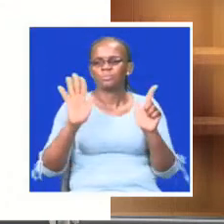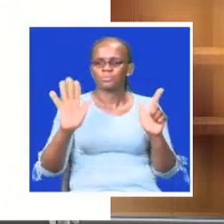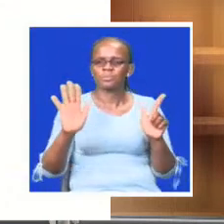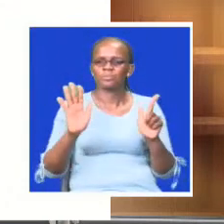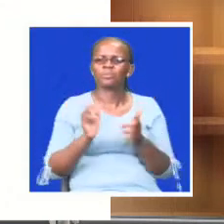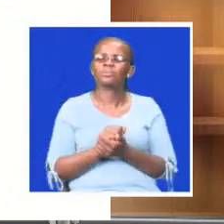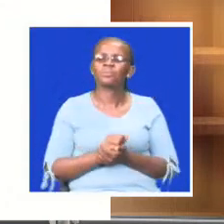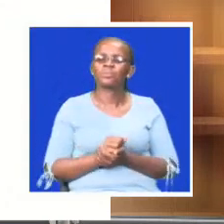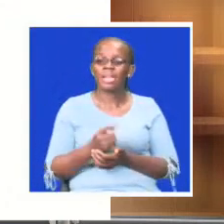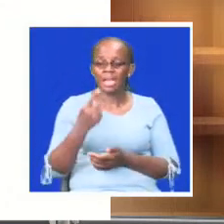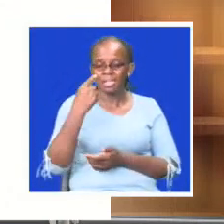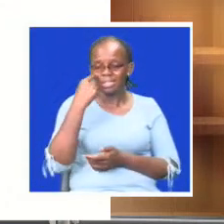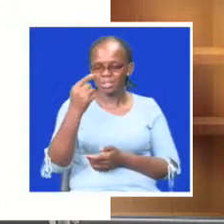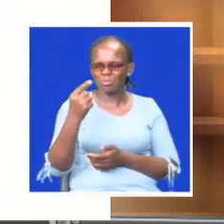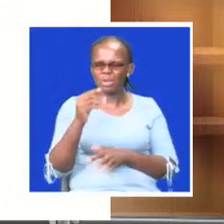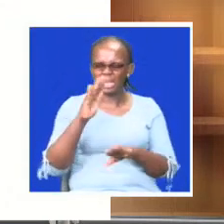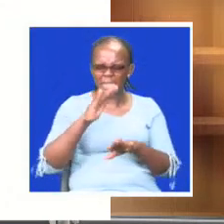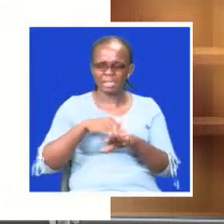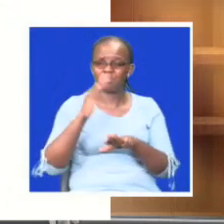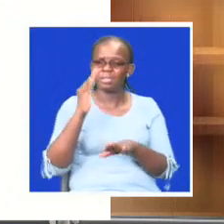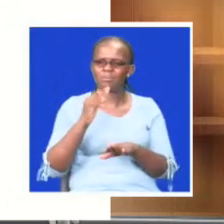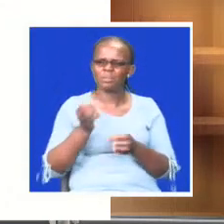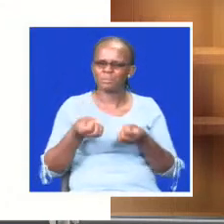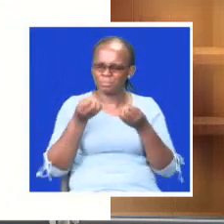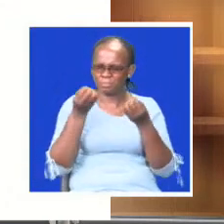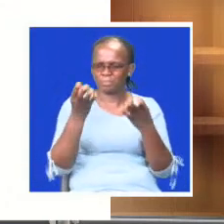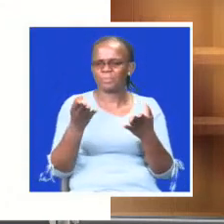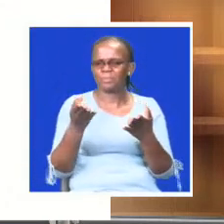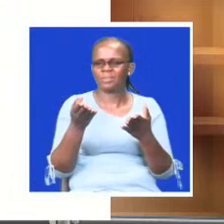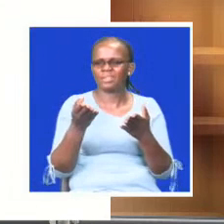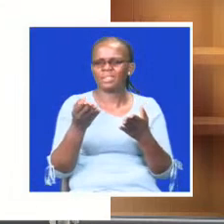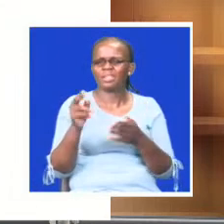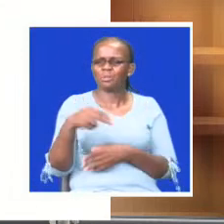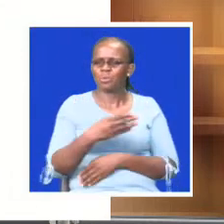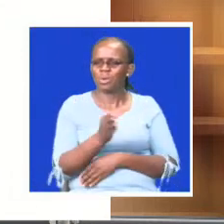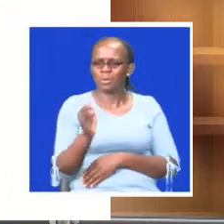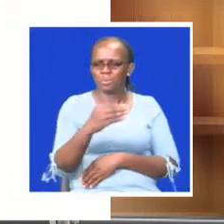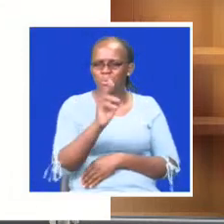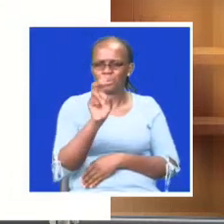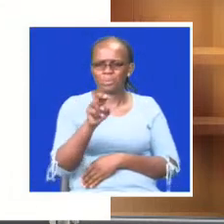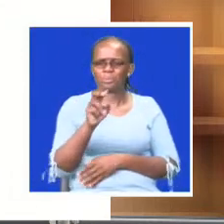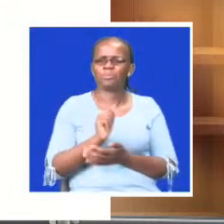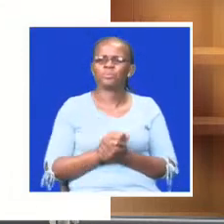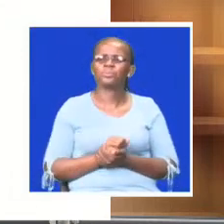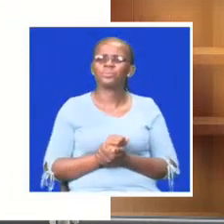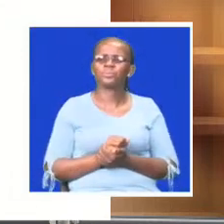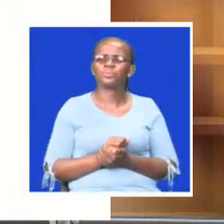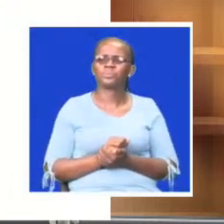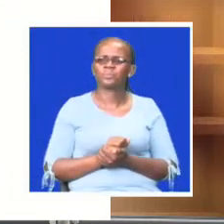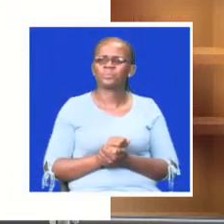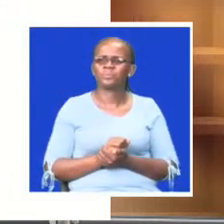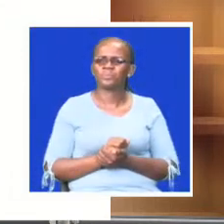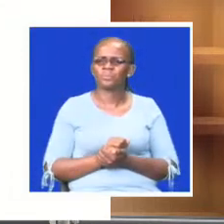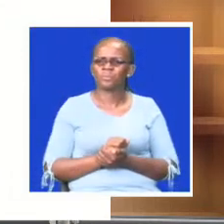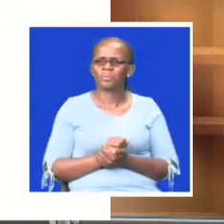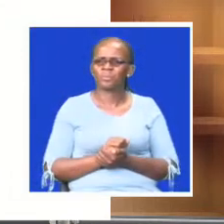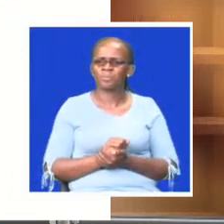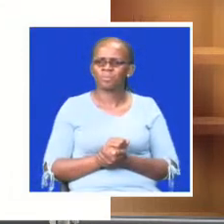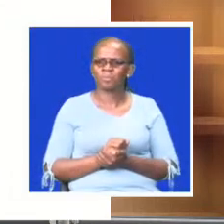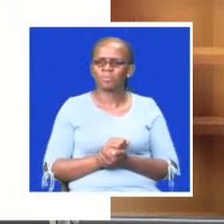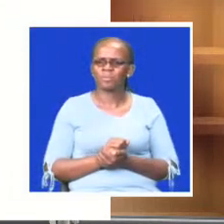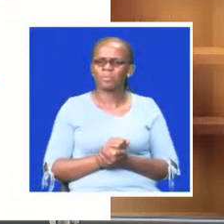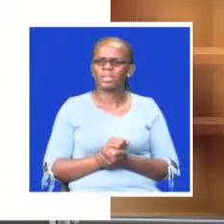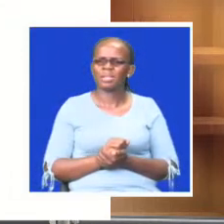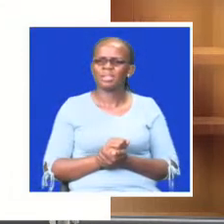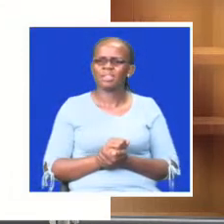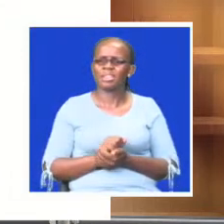the punishment, dear Lena, given to the serpent? The serpent was cursed to crawl or